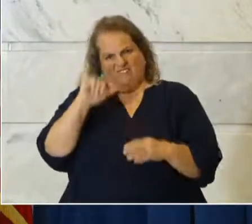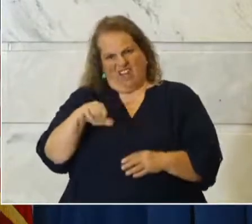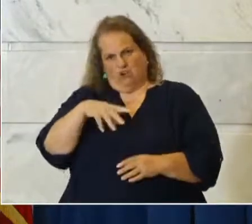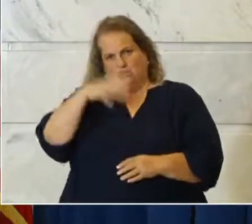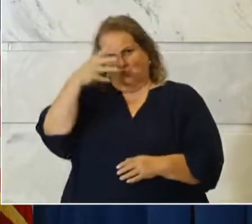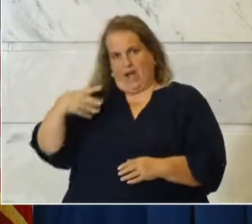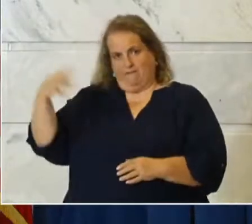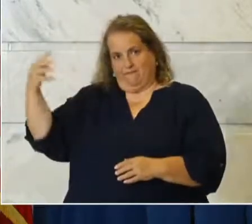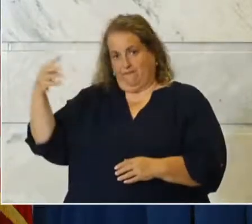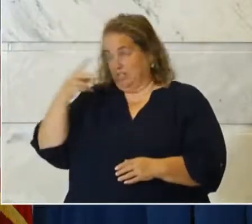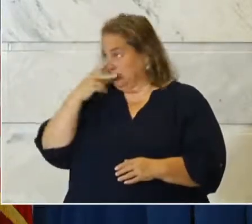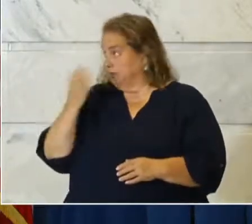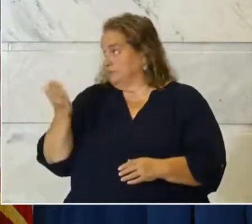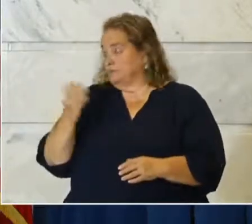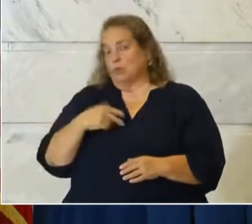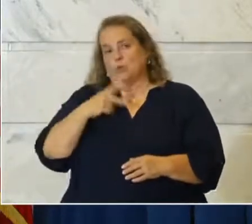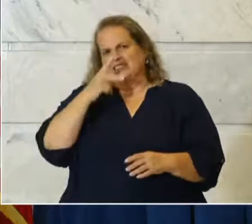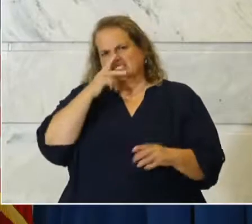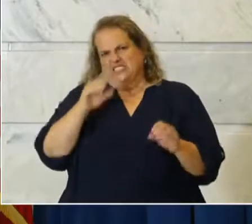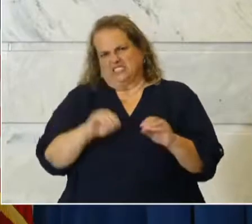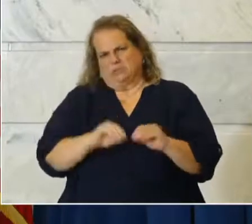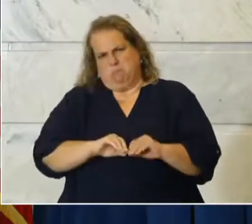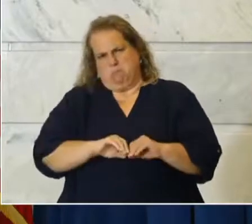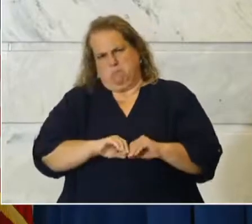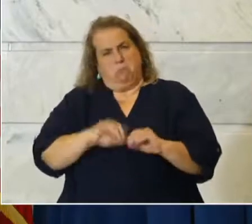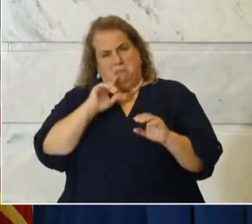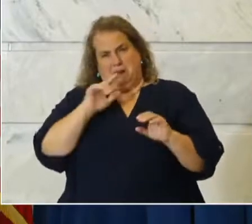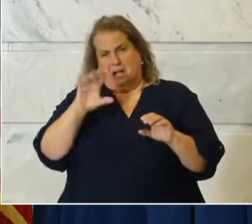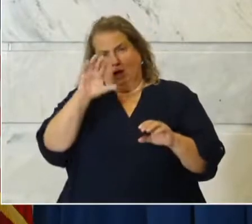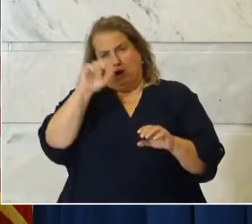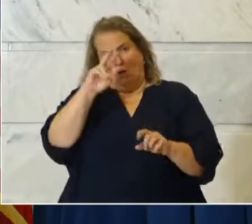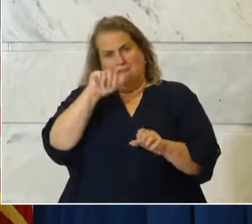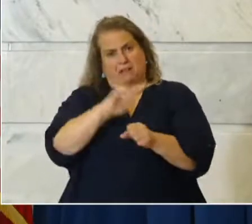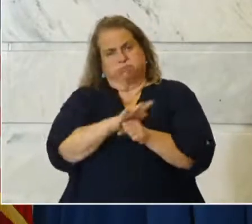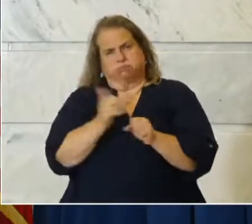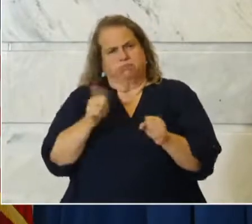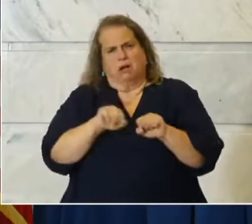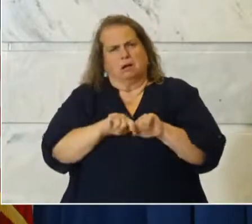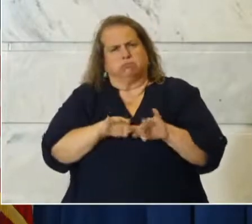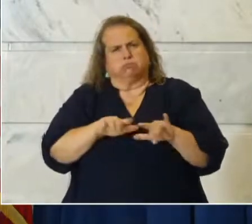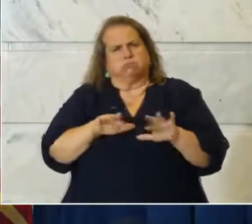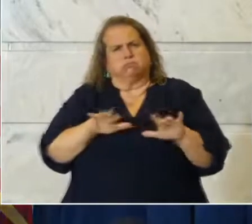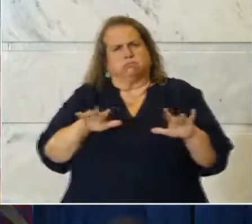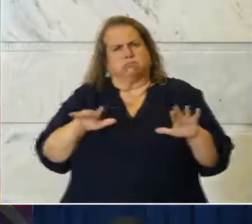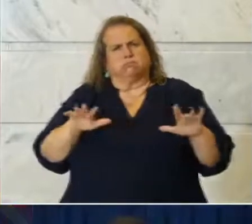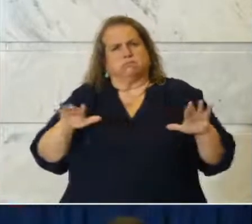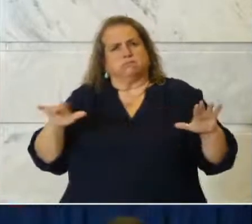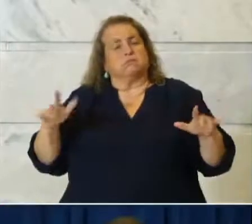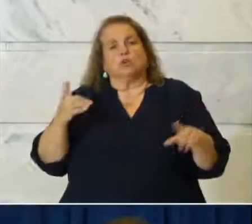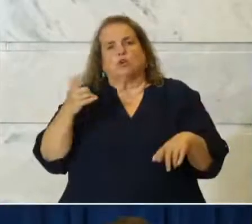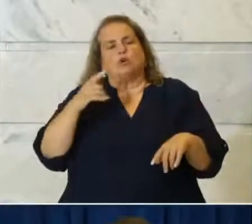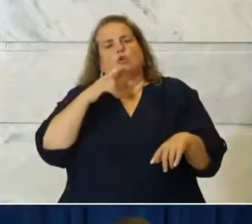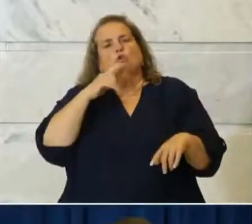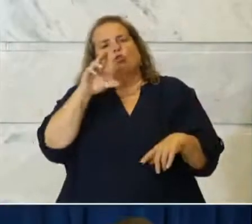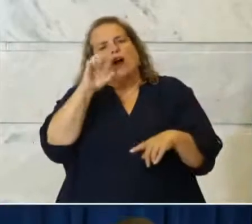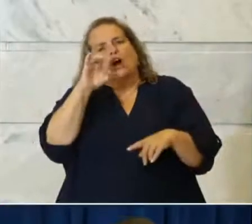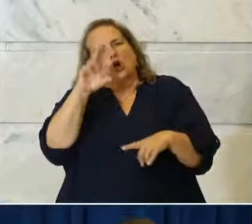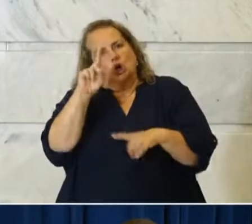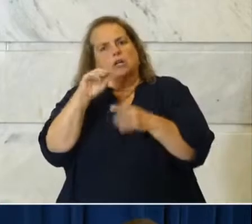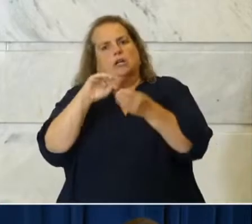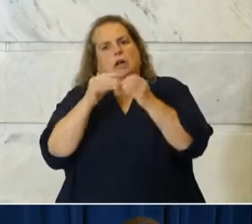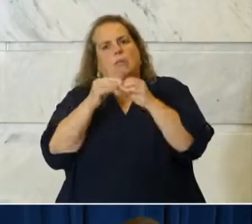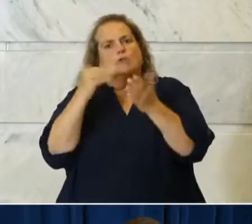are seeing an explosion of COVID, where we are seeing record numbers of new cases in this